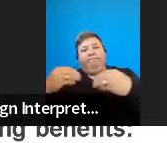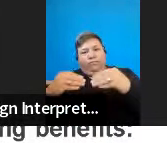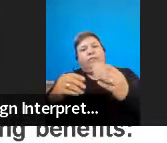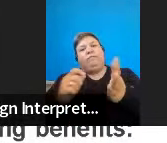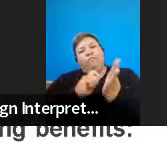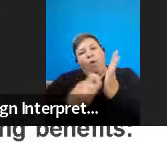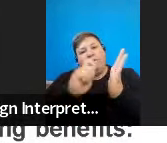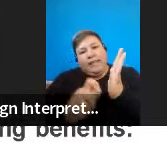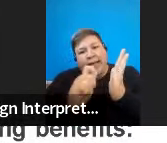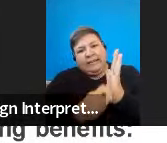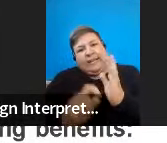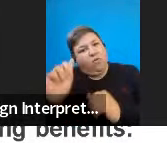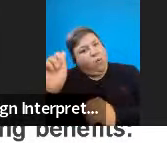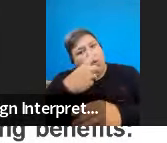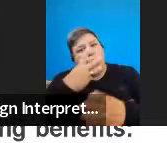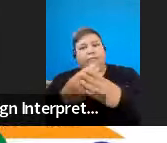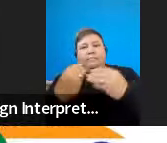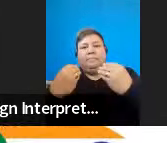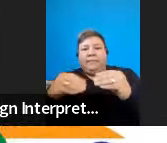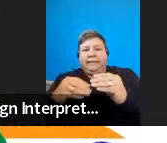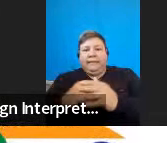with all of them eventually.